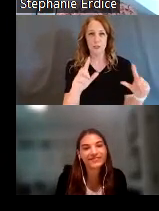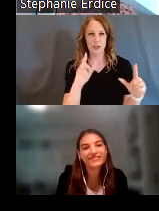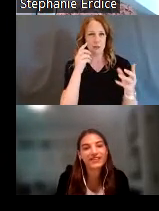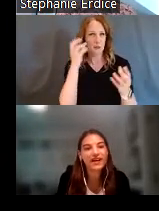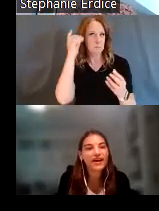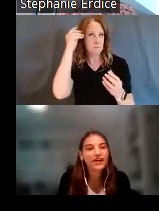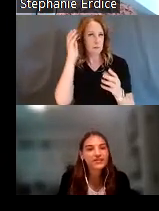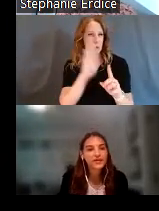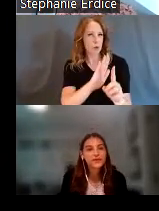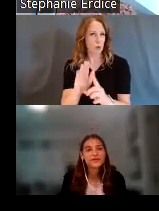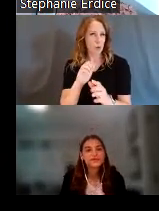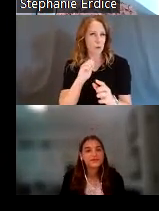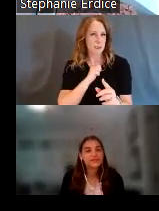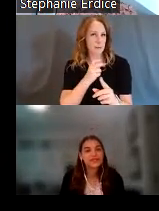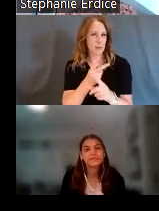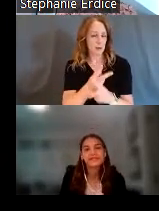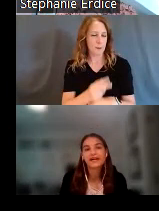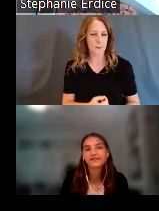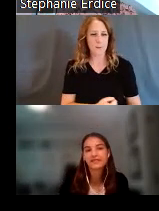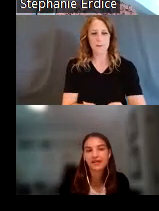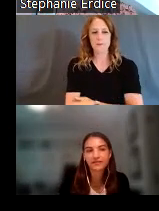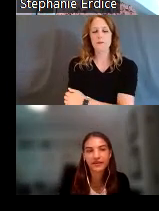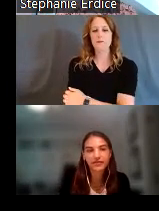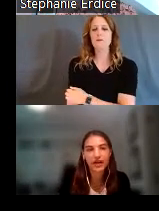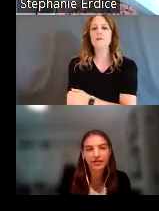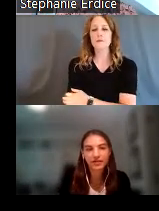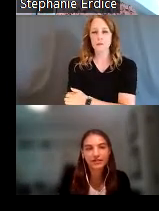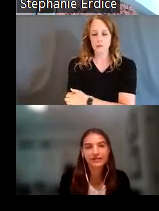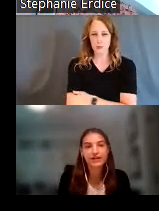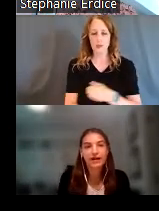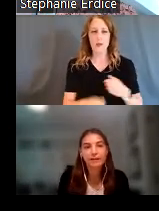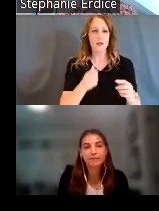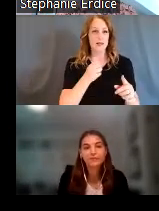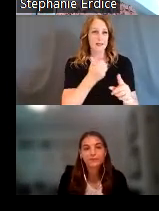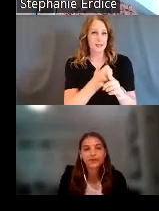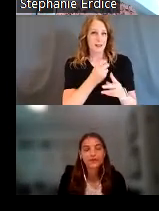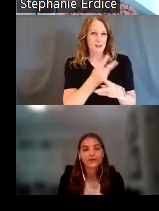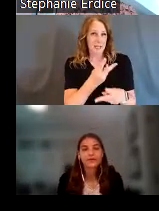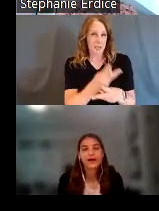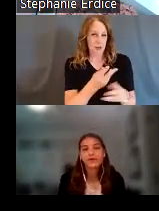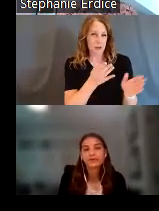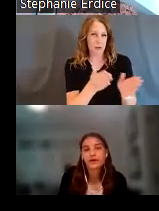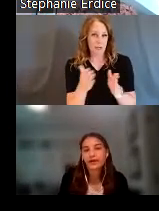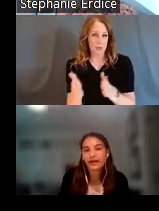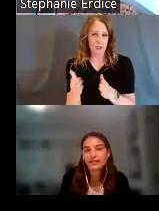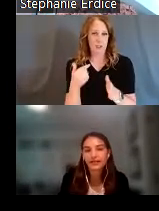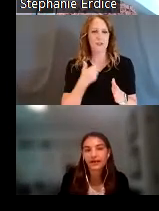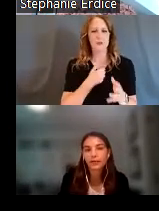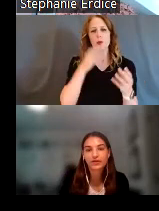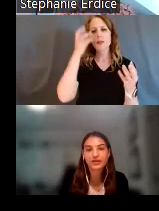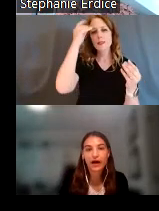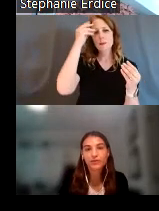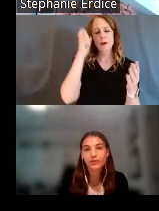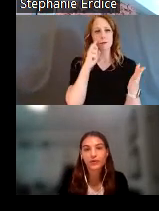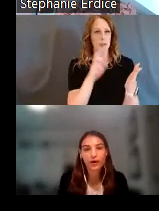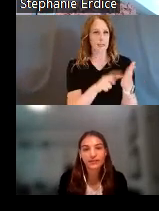Thank you. So in terms of self-care strategies, we think about recognizing